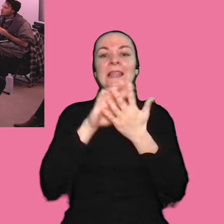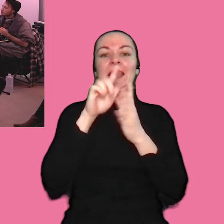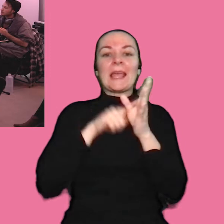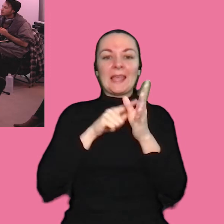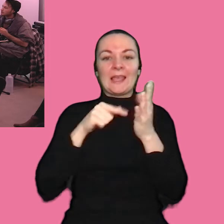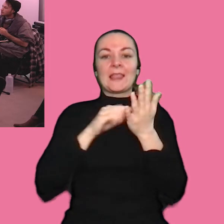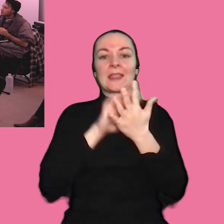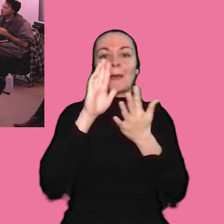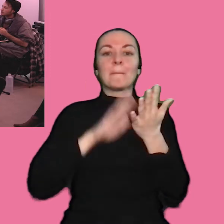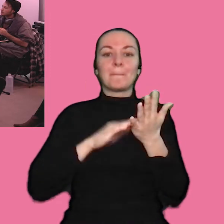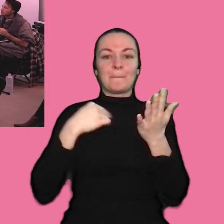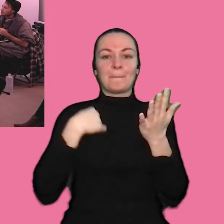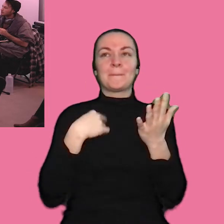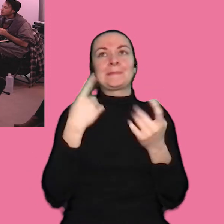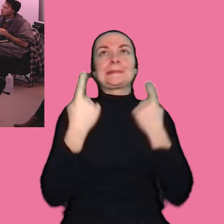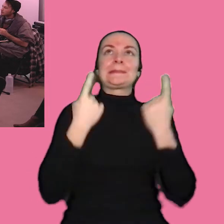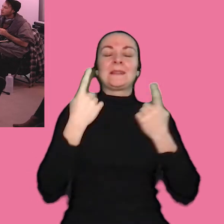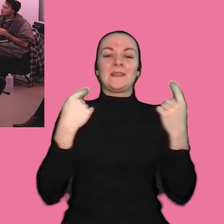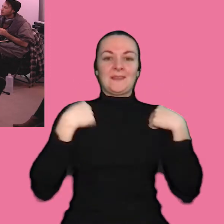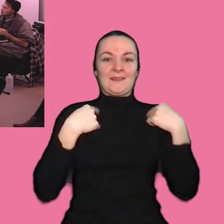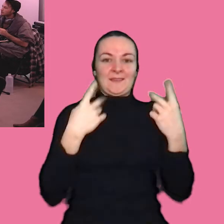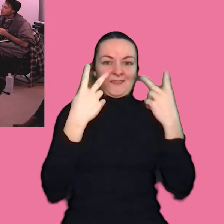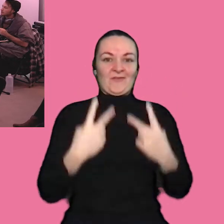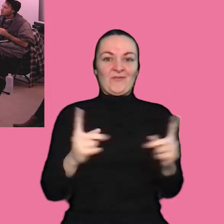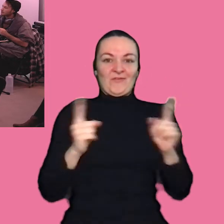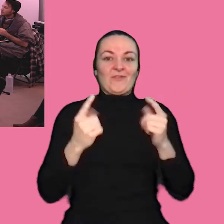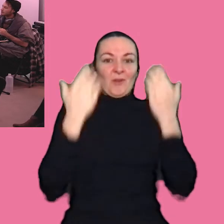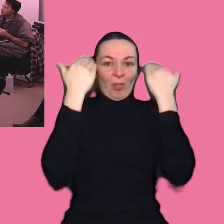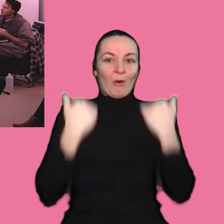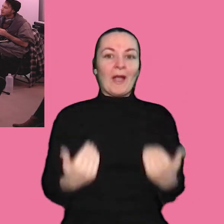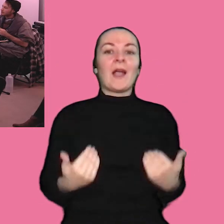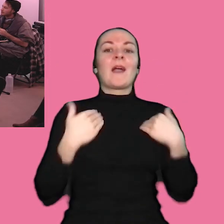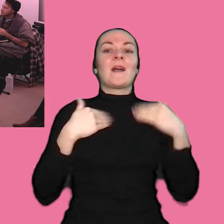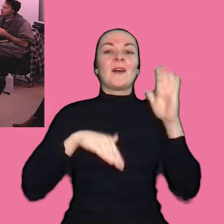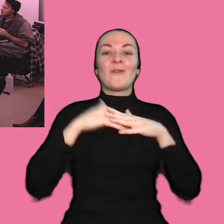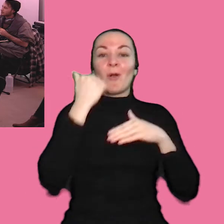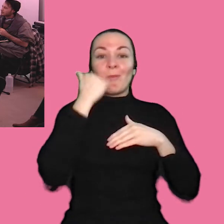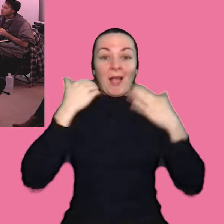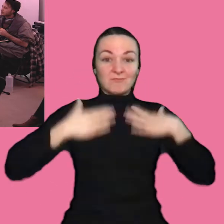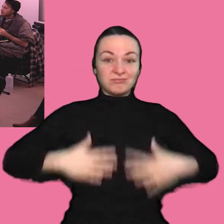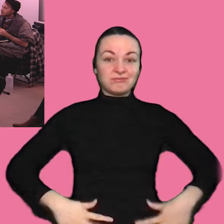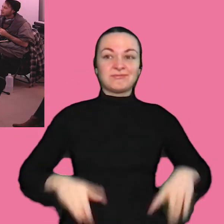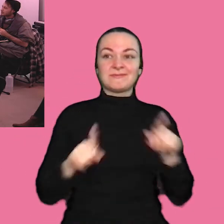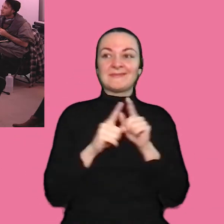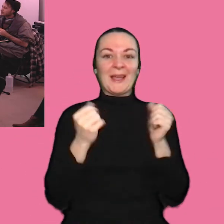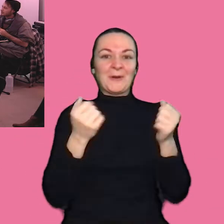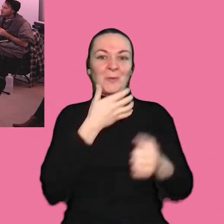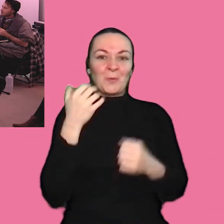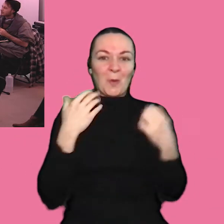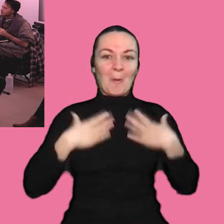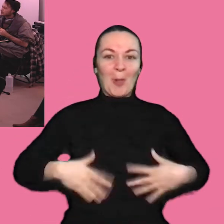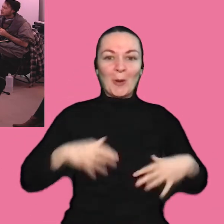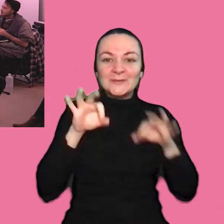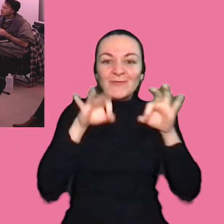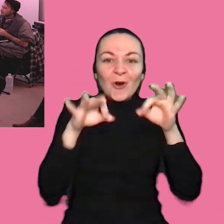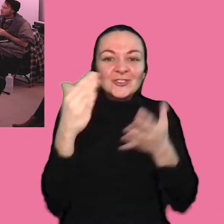them pronouns. Let's think. Short visual description. I've got long hair. I'm wearing all black, kind of toasty clothes for